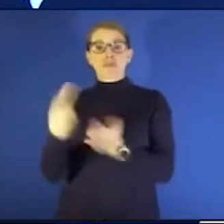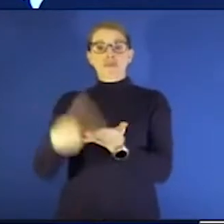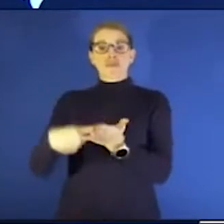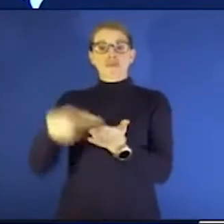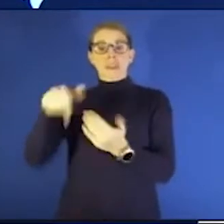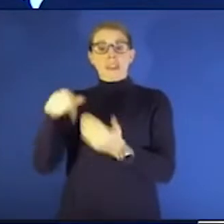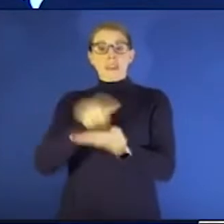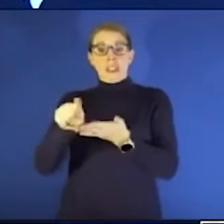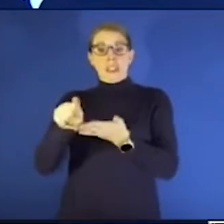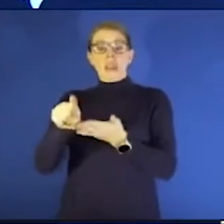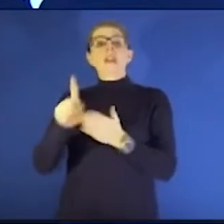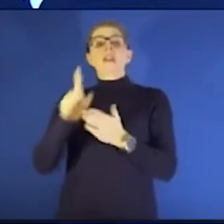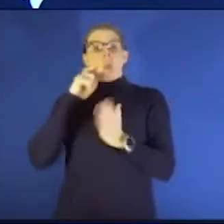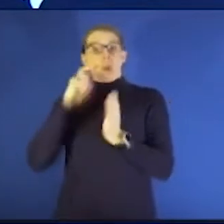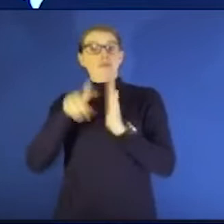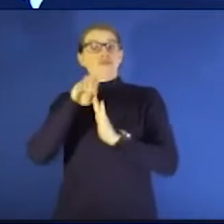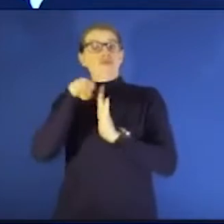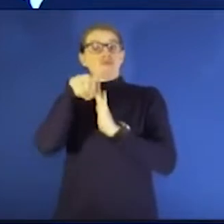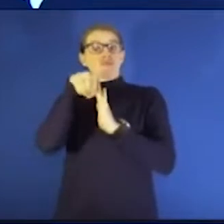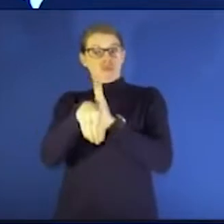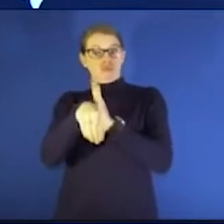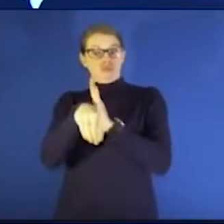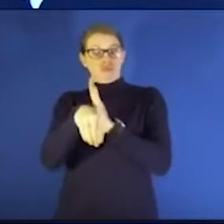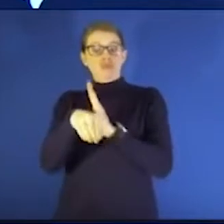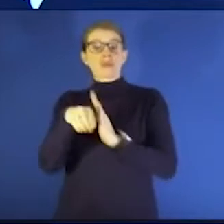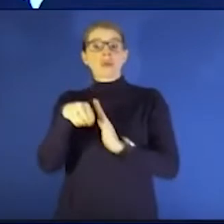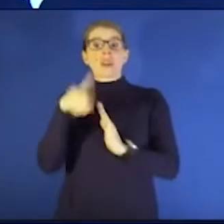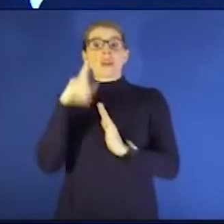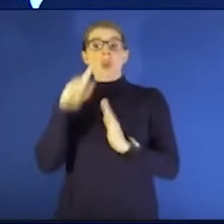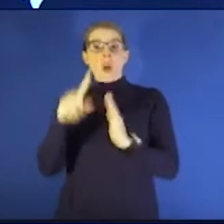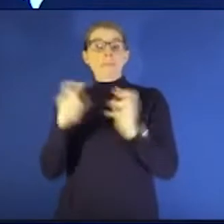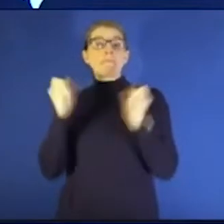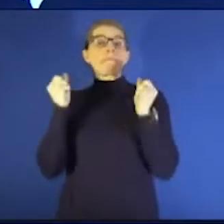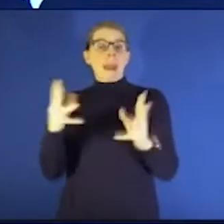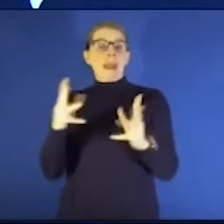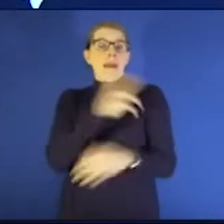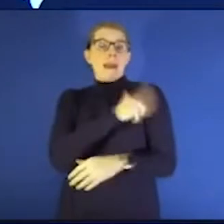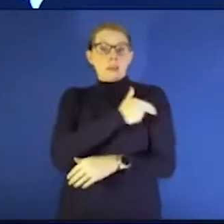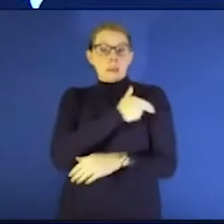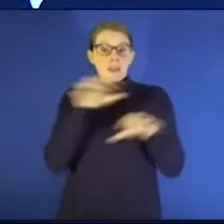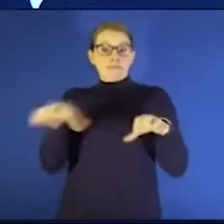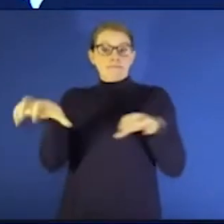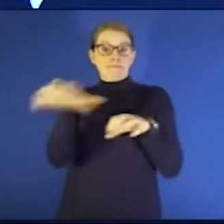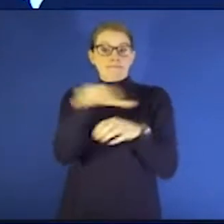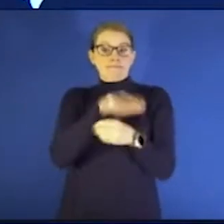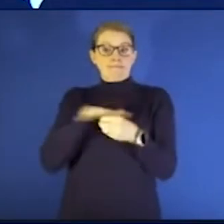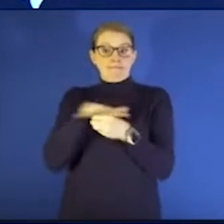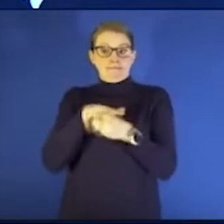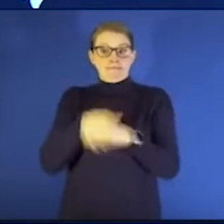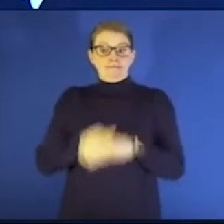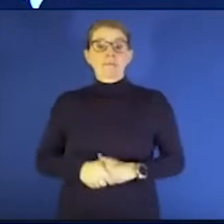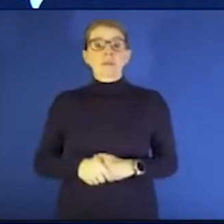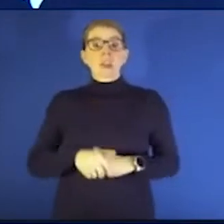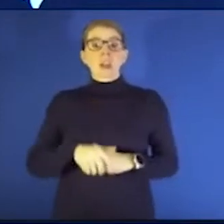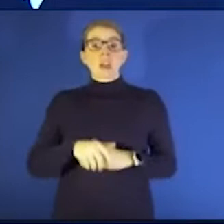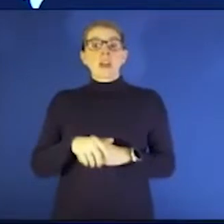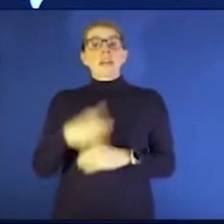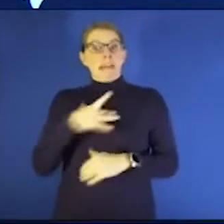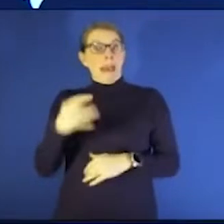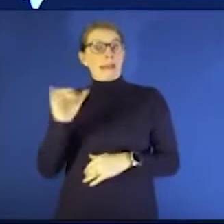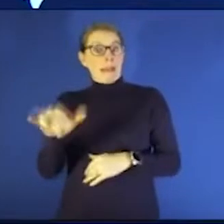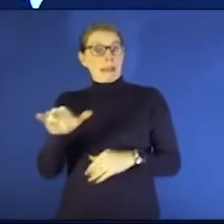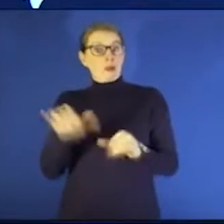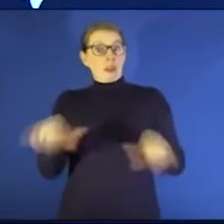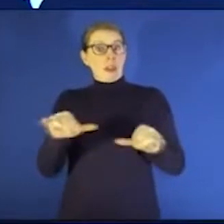trend downward for most hospitalizations. And so we like that trend. We hope that trend continues. I know there will be